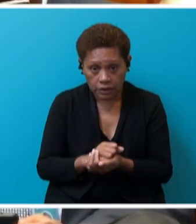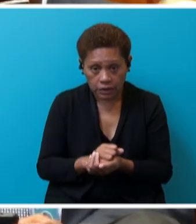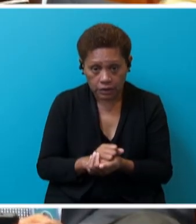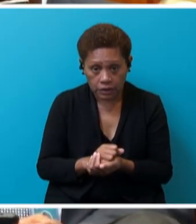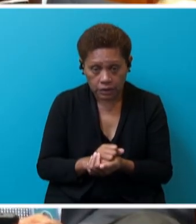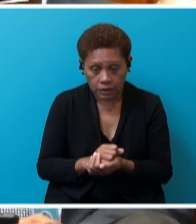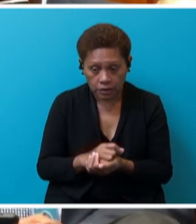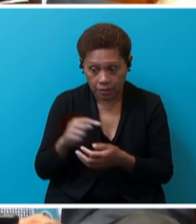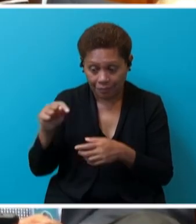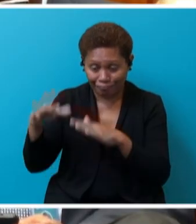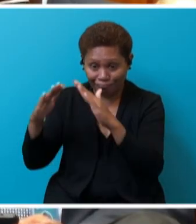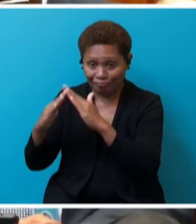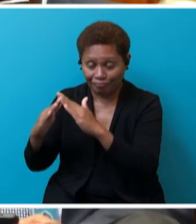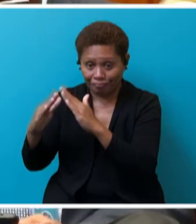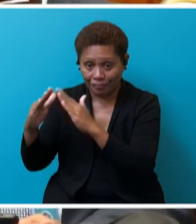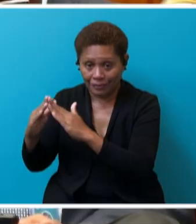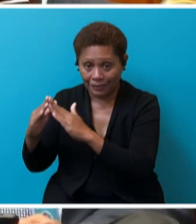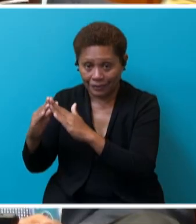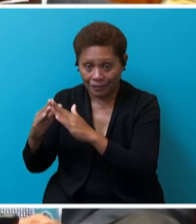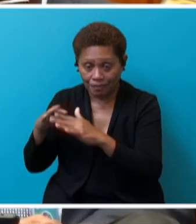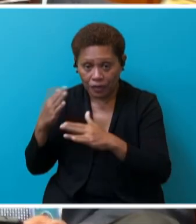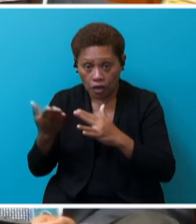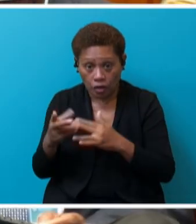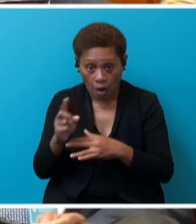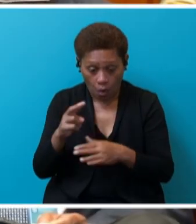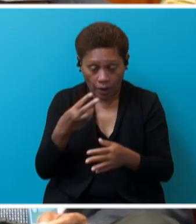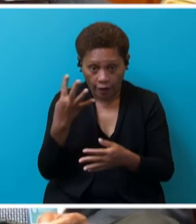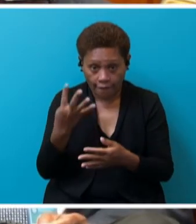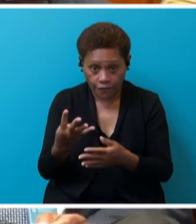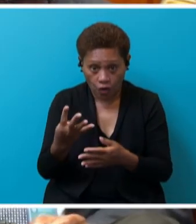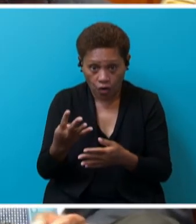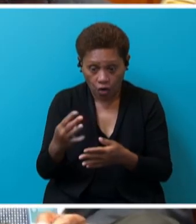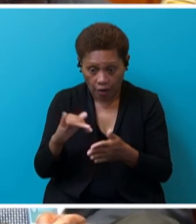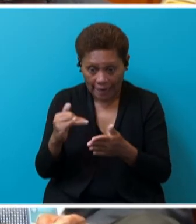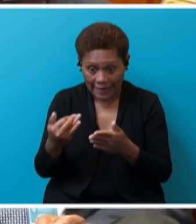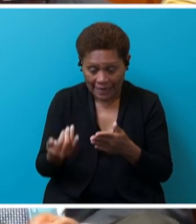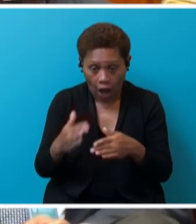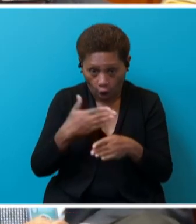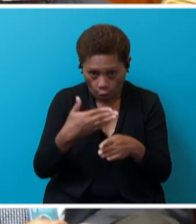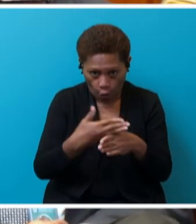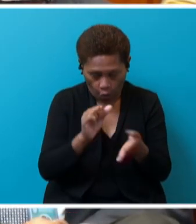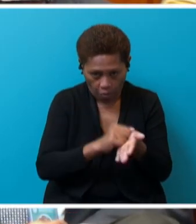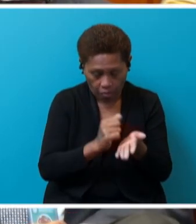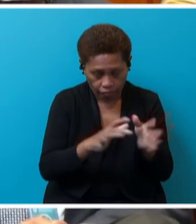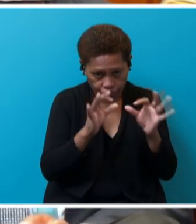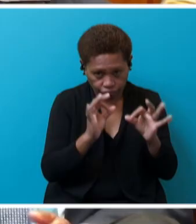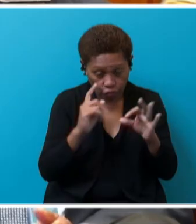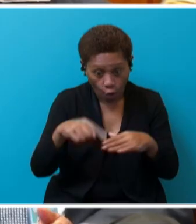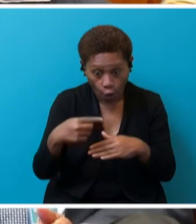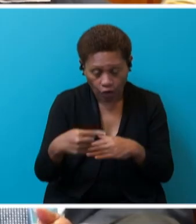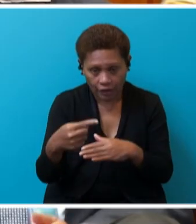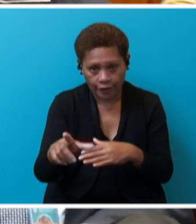residents. Through electrical and mechanical upgrades, the 4 megaliter plant now operates more efficiently, ensuring continuous delivery of clean